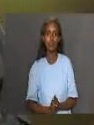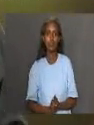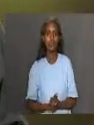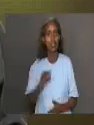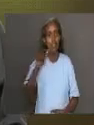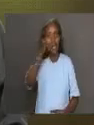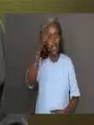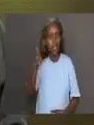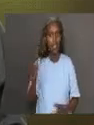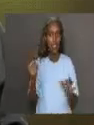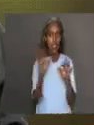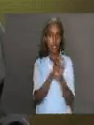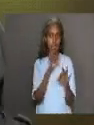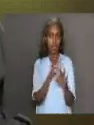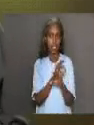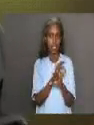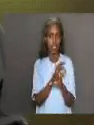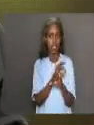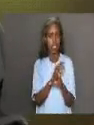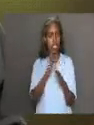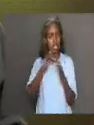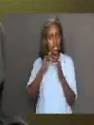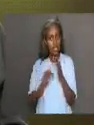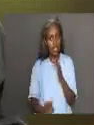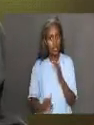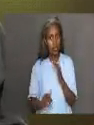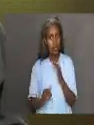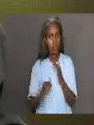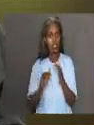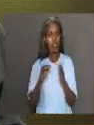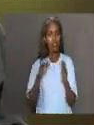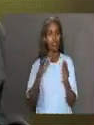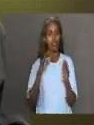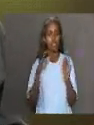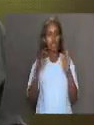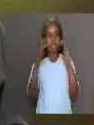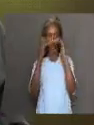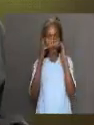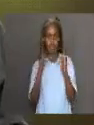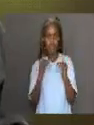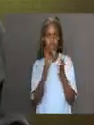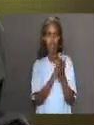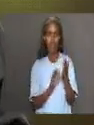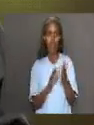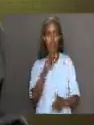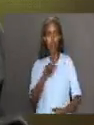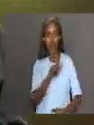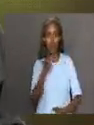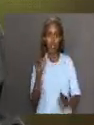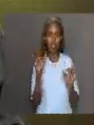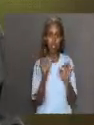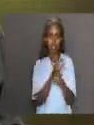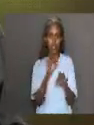Any function that can be reduced to the standard form quadratic function